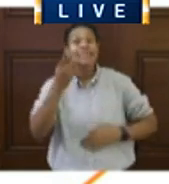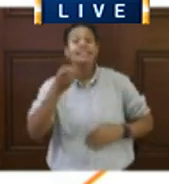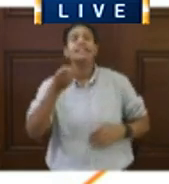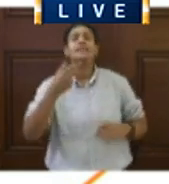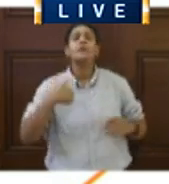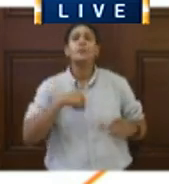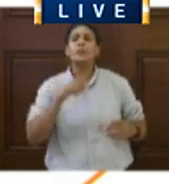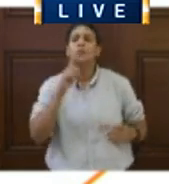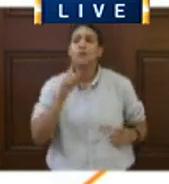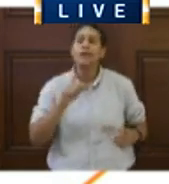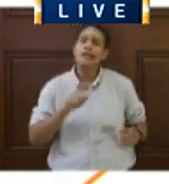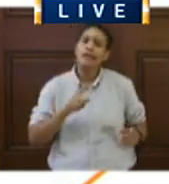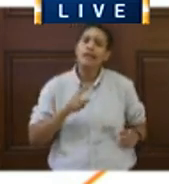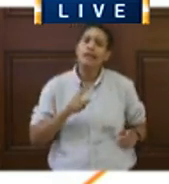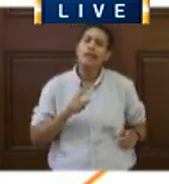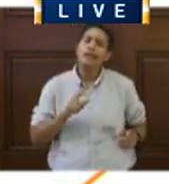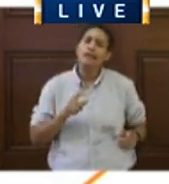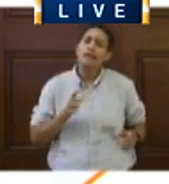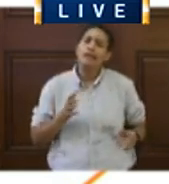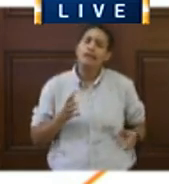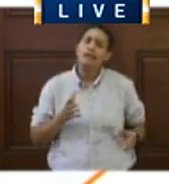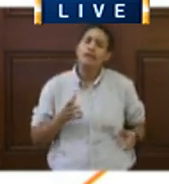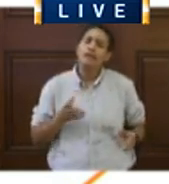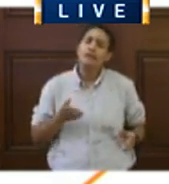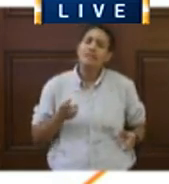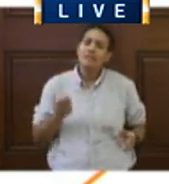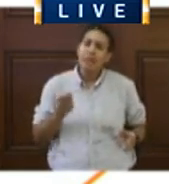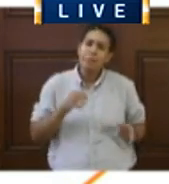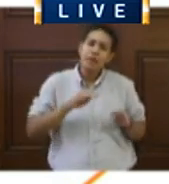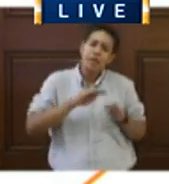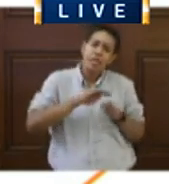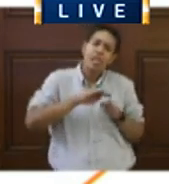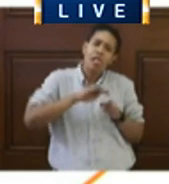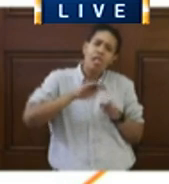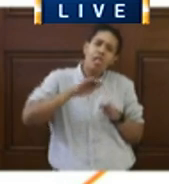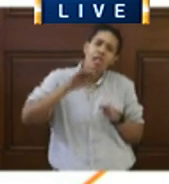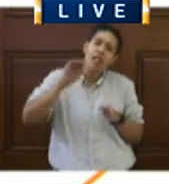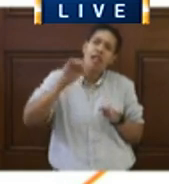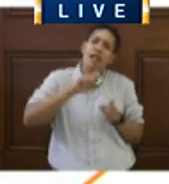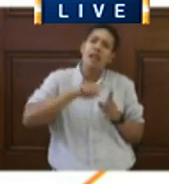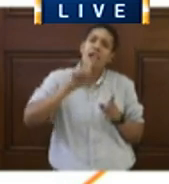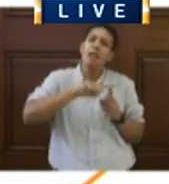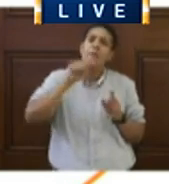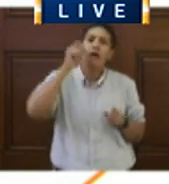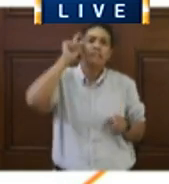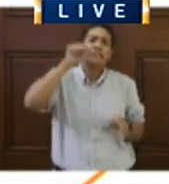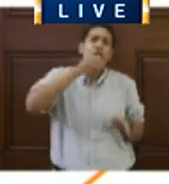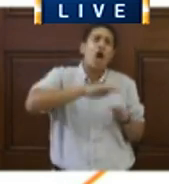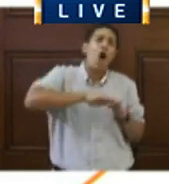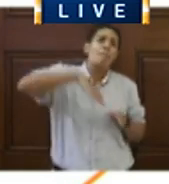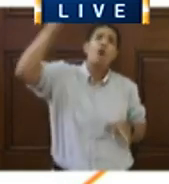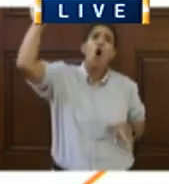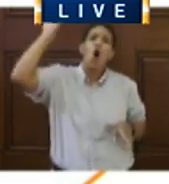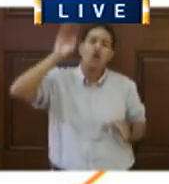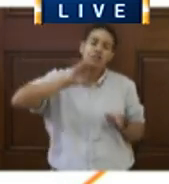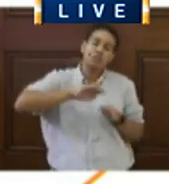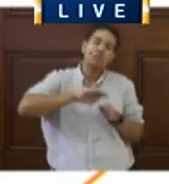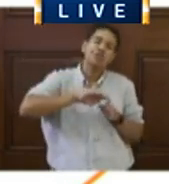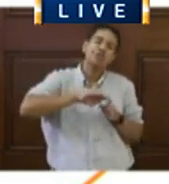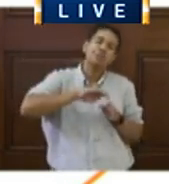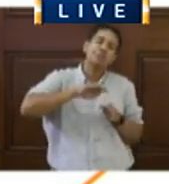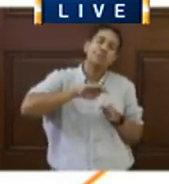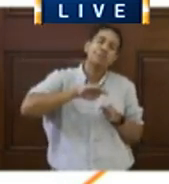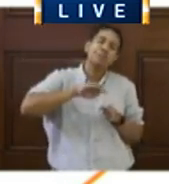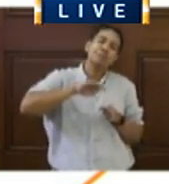rising, but in a fairly flat trajectory, and you will see what